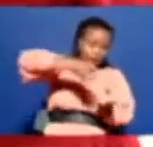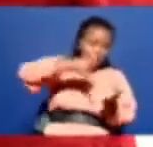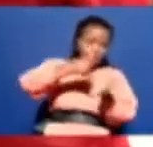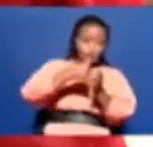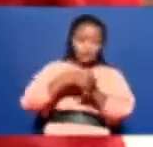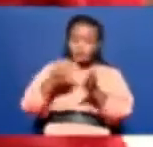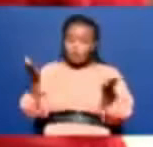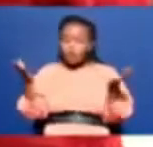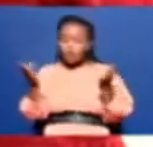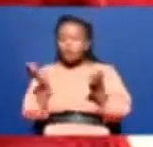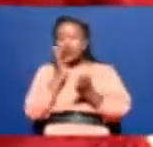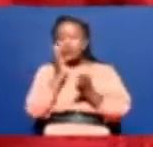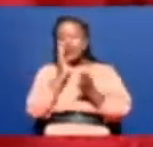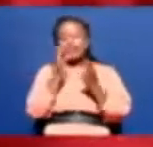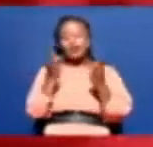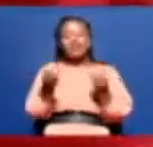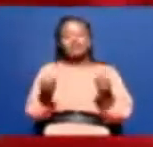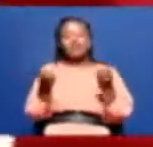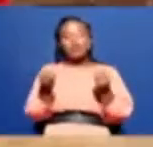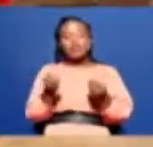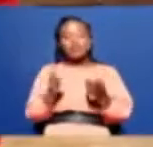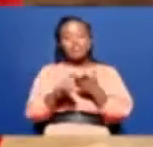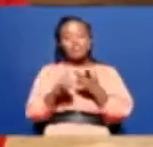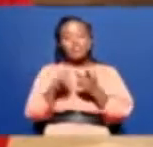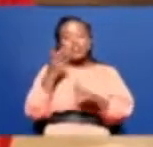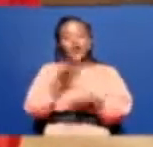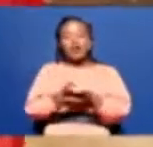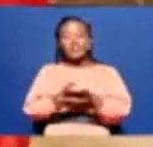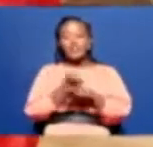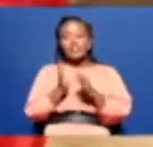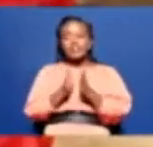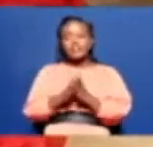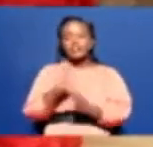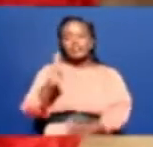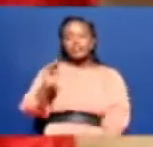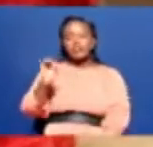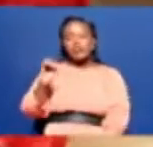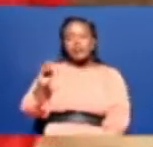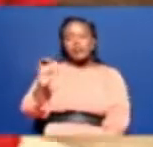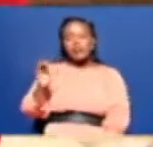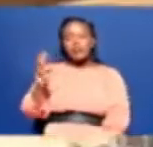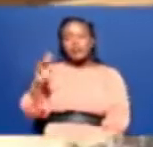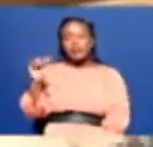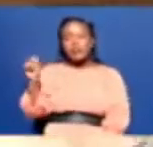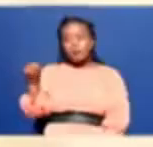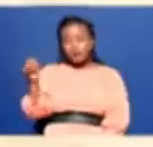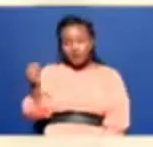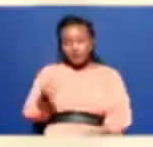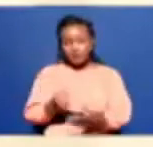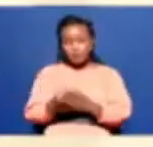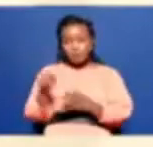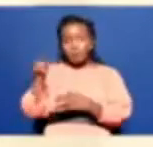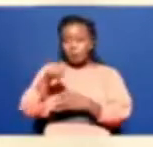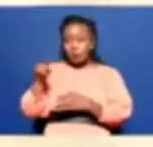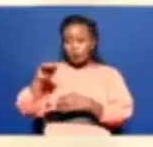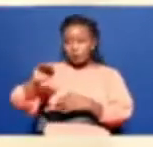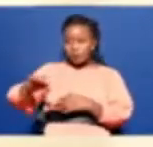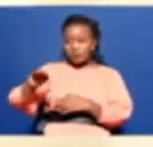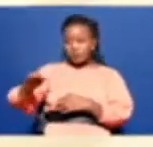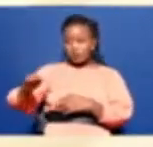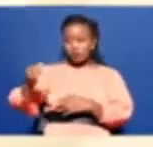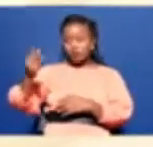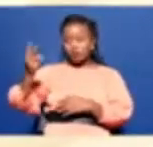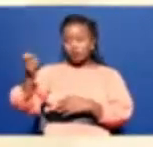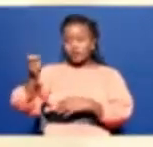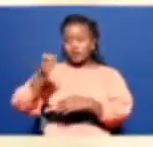water softeners, hardeners, and binders. That first stage will give it 20 minutes for it to grind fast. The mixture is left